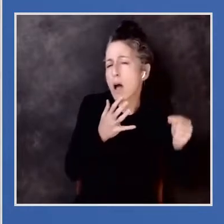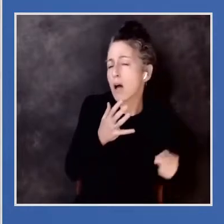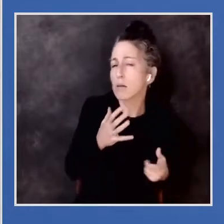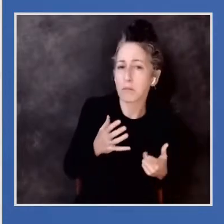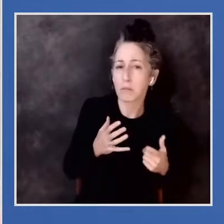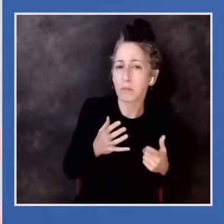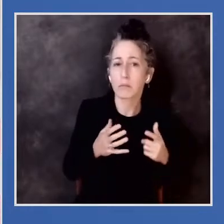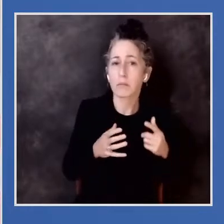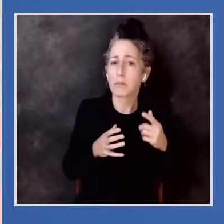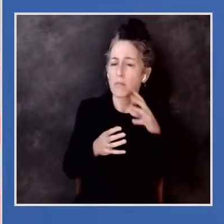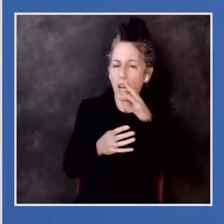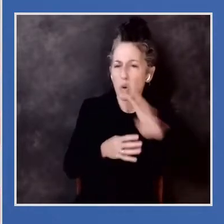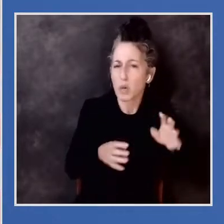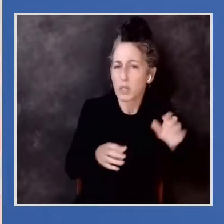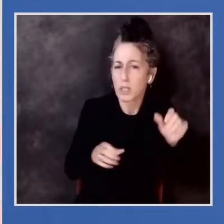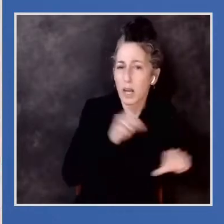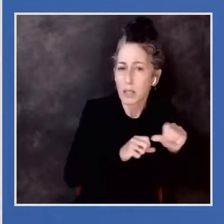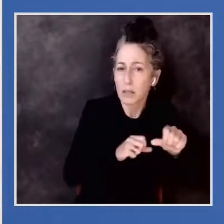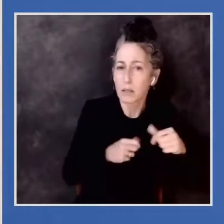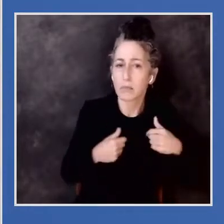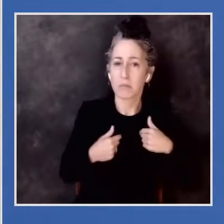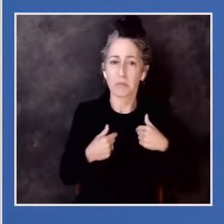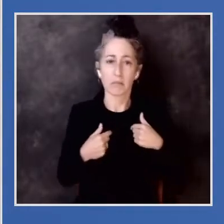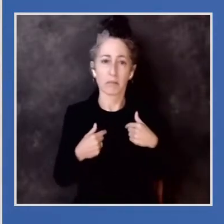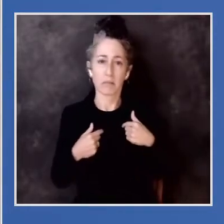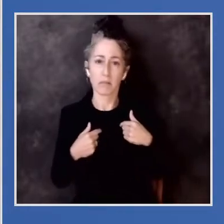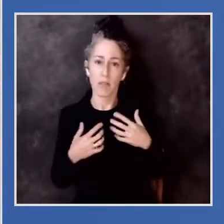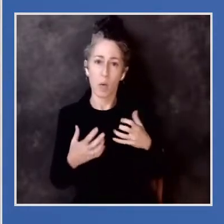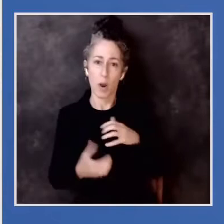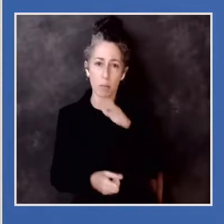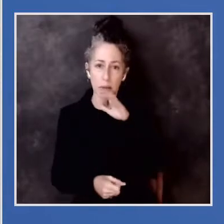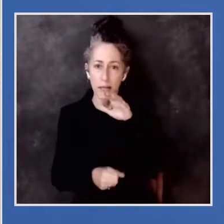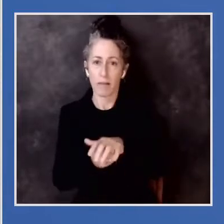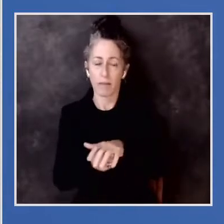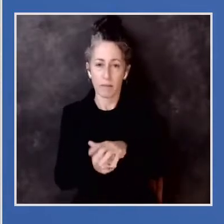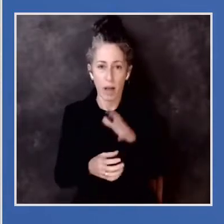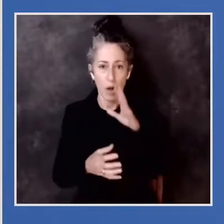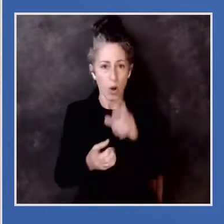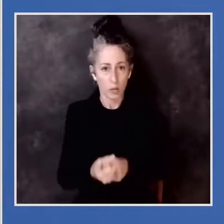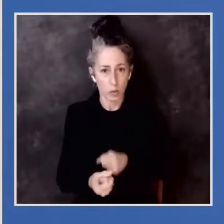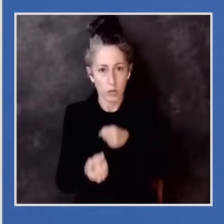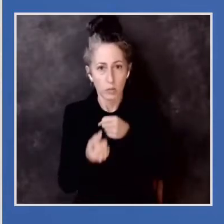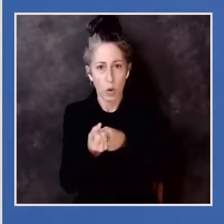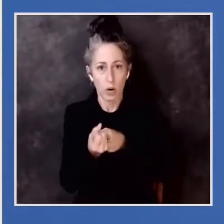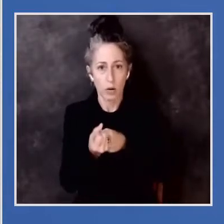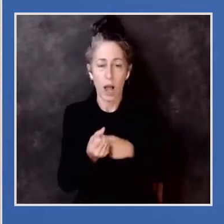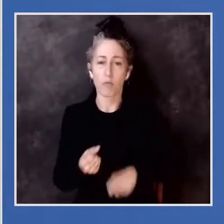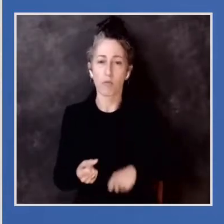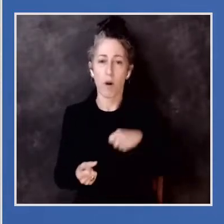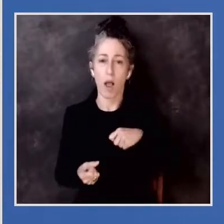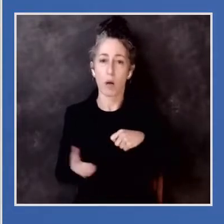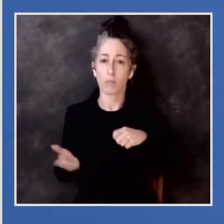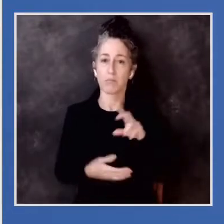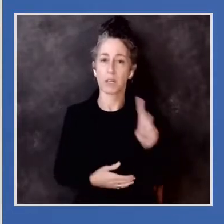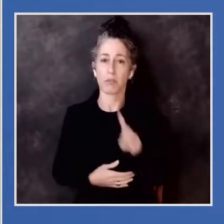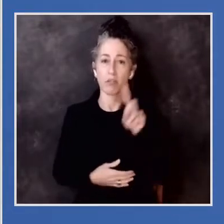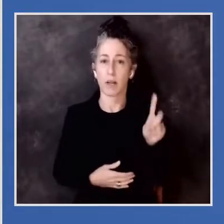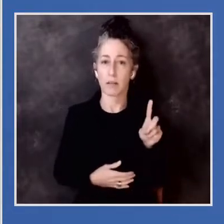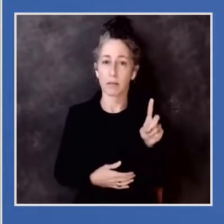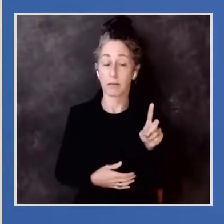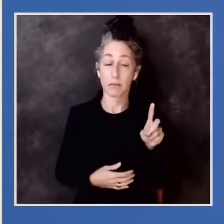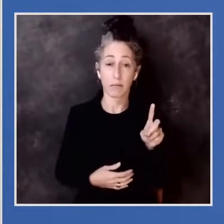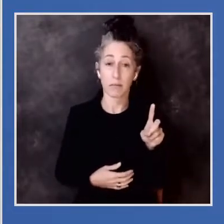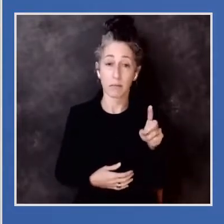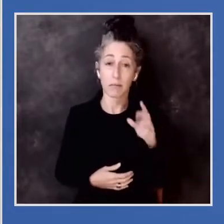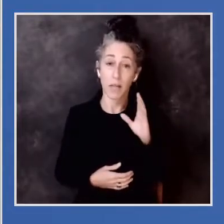That's the kind of president I hope to be. I'm running as a proud Democrat, but I will